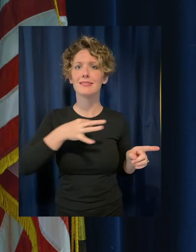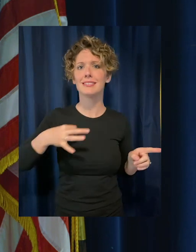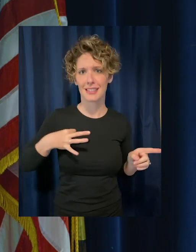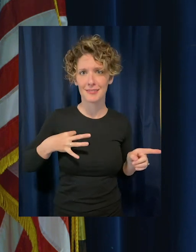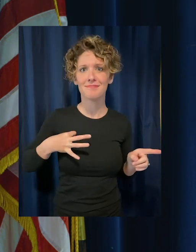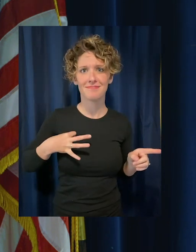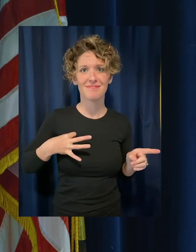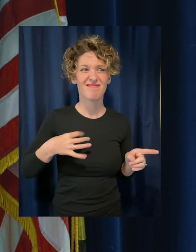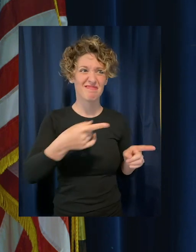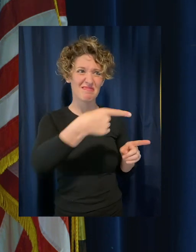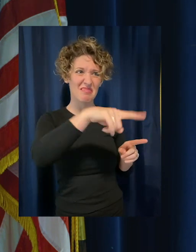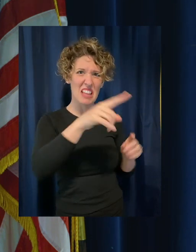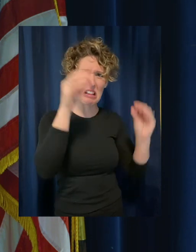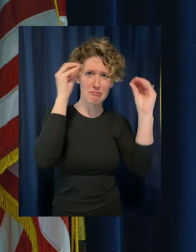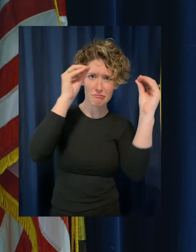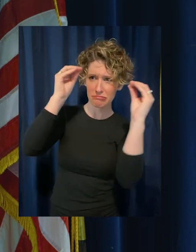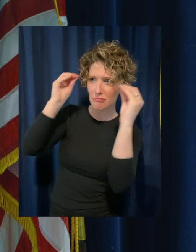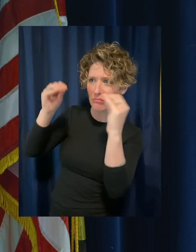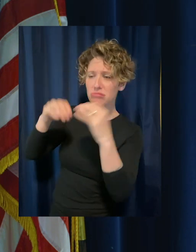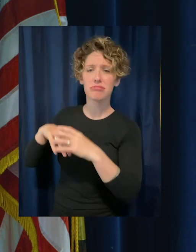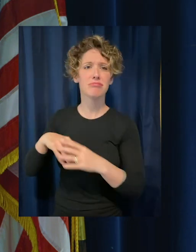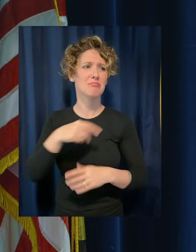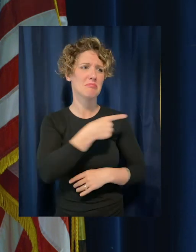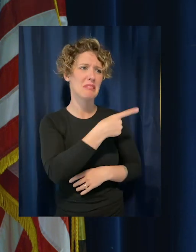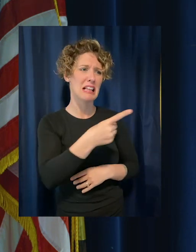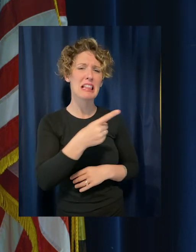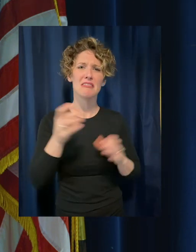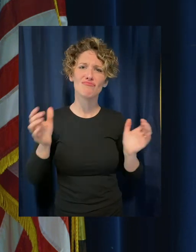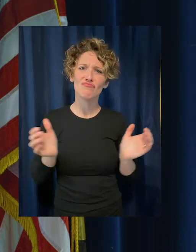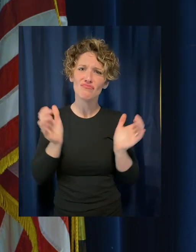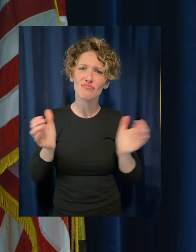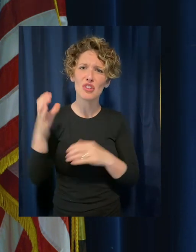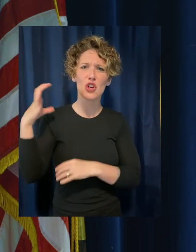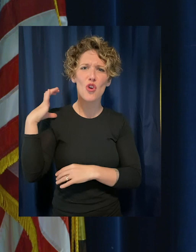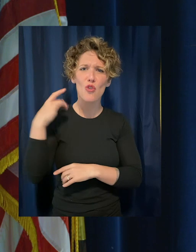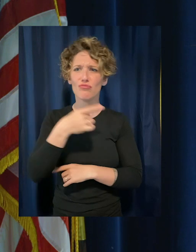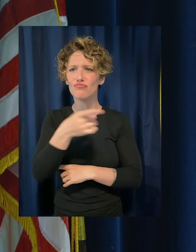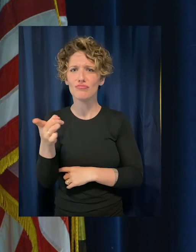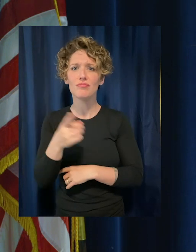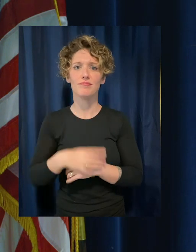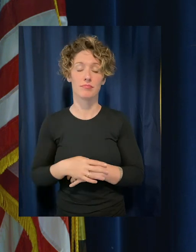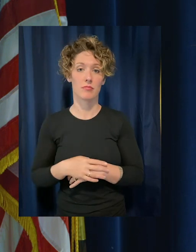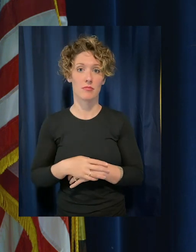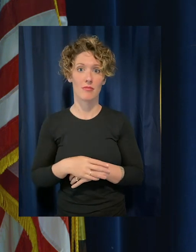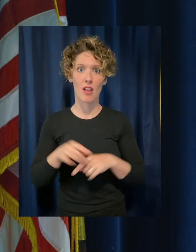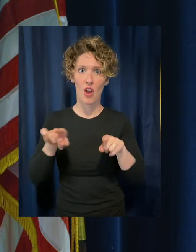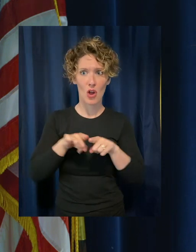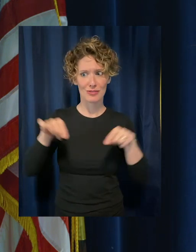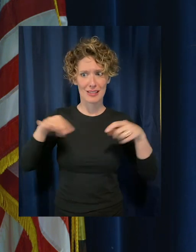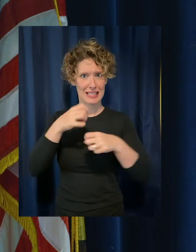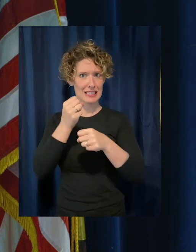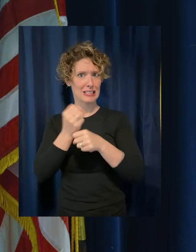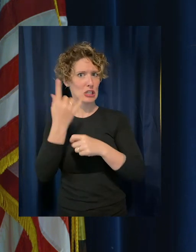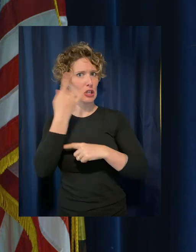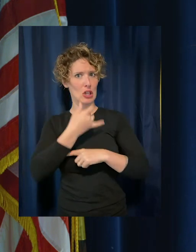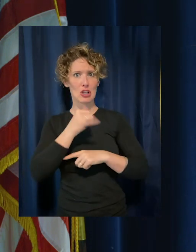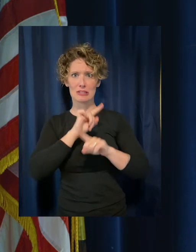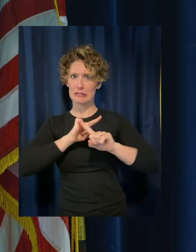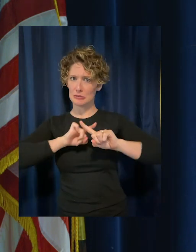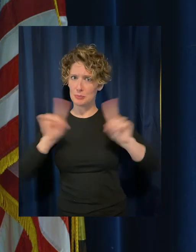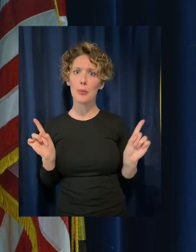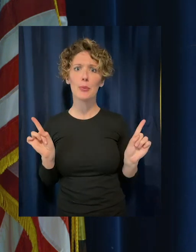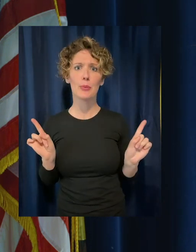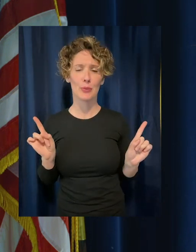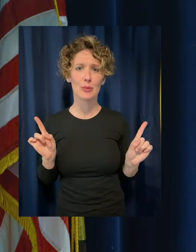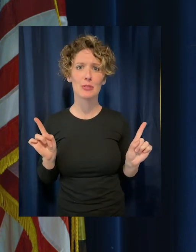years. They especially deserve recognition for getting you through this alternative senior year. It was lots of